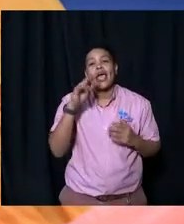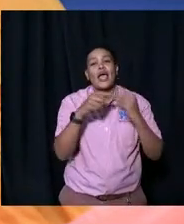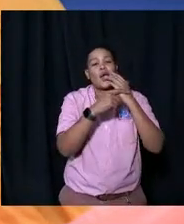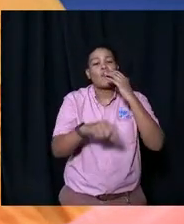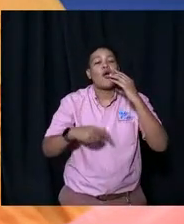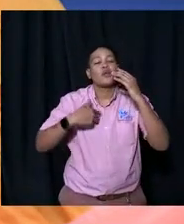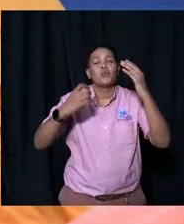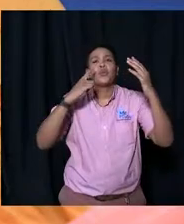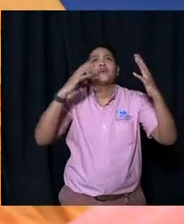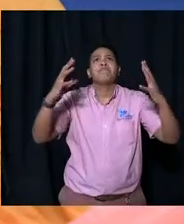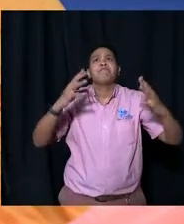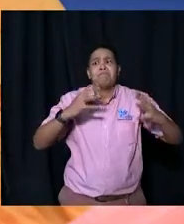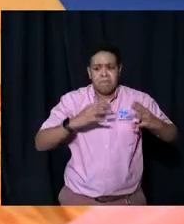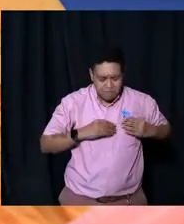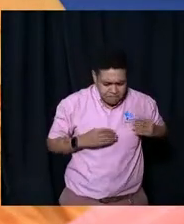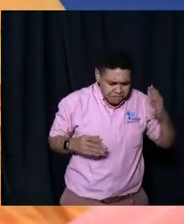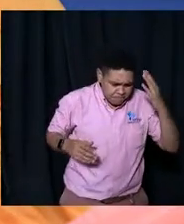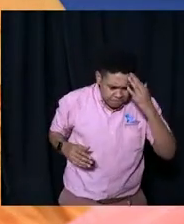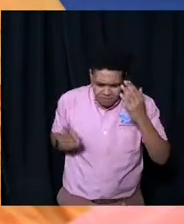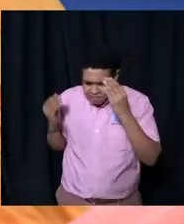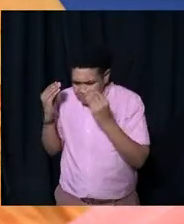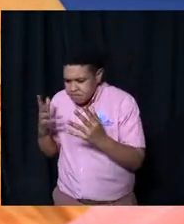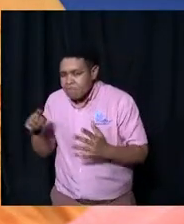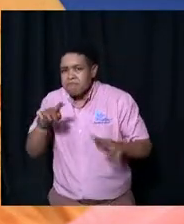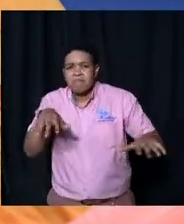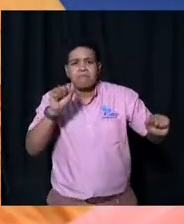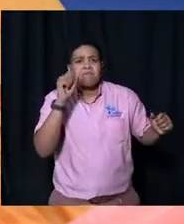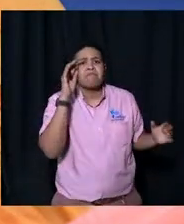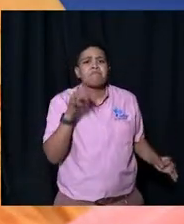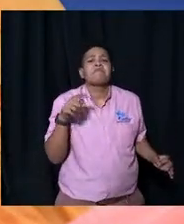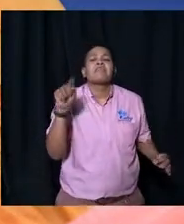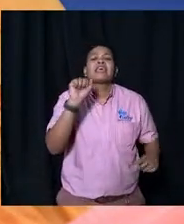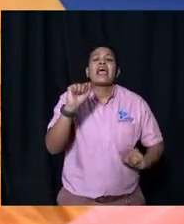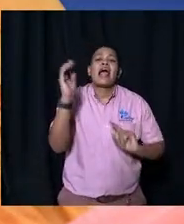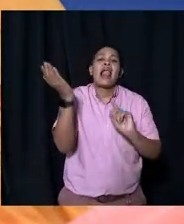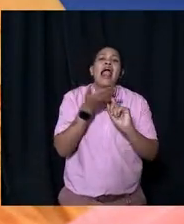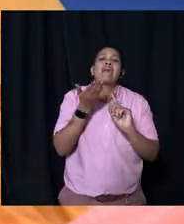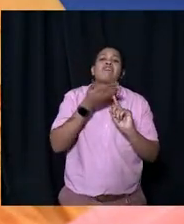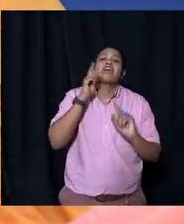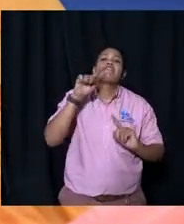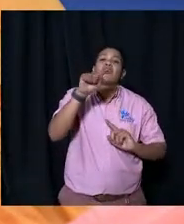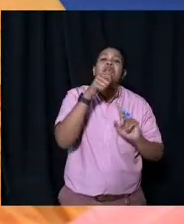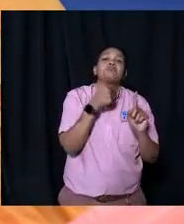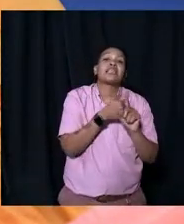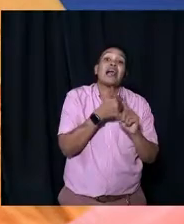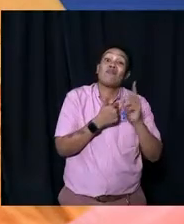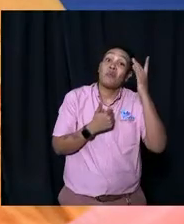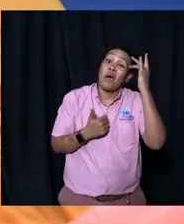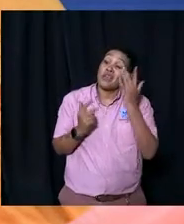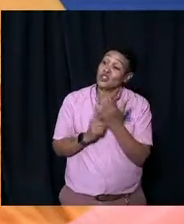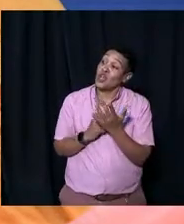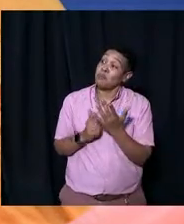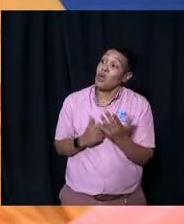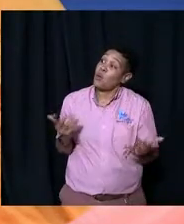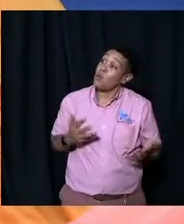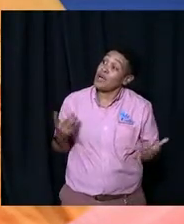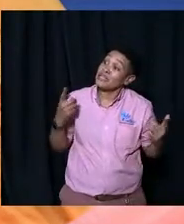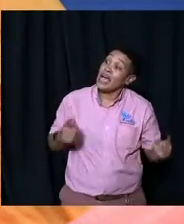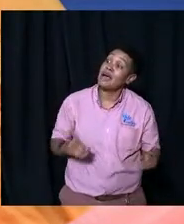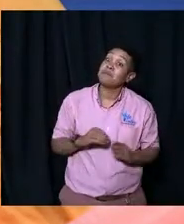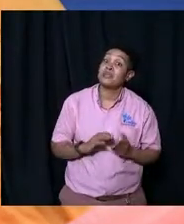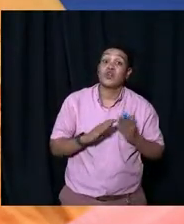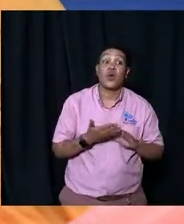to be armed with that information so they can make decisions, they can advocate for themselves. Because sometimes what is happening in